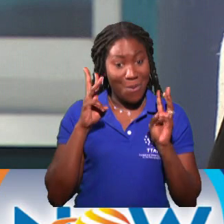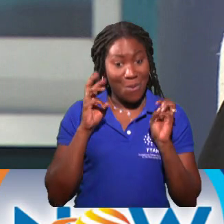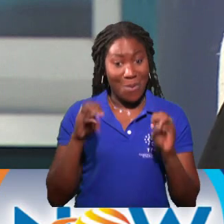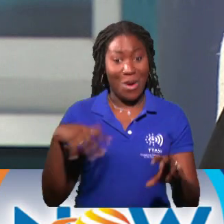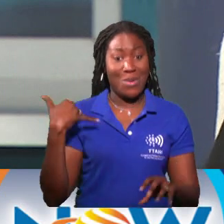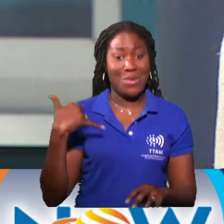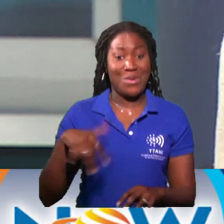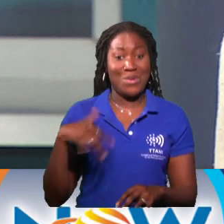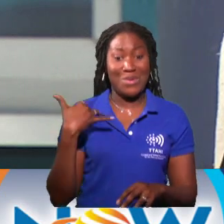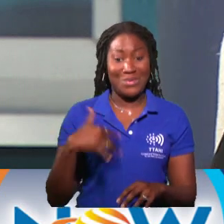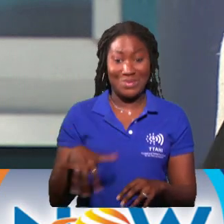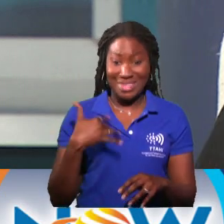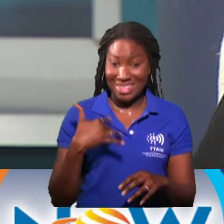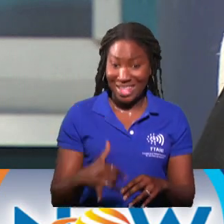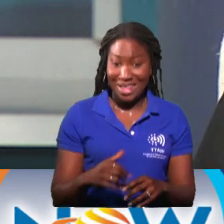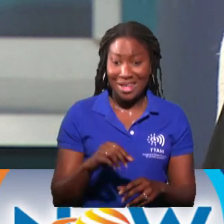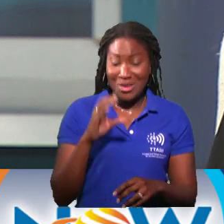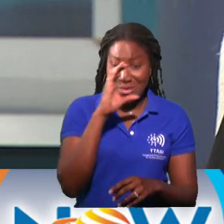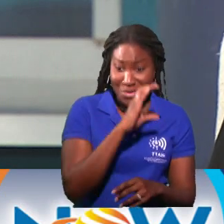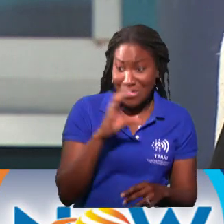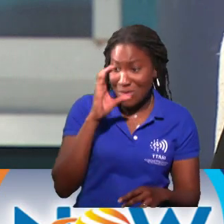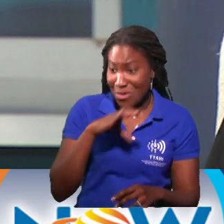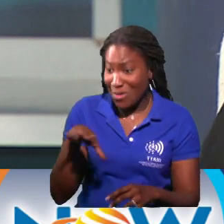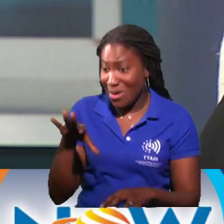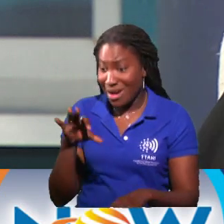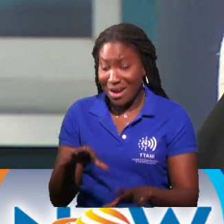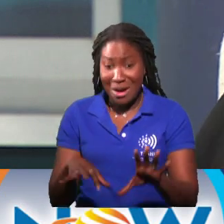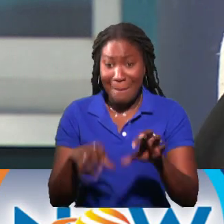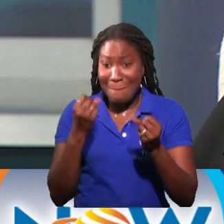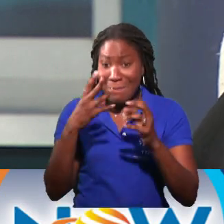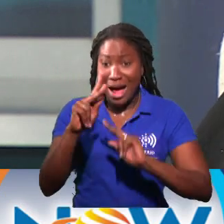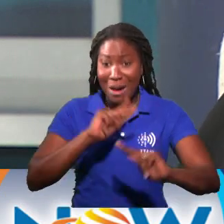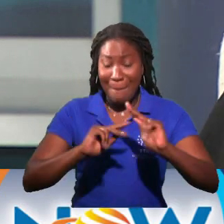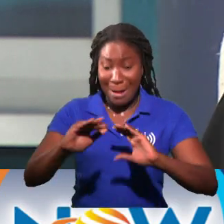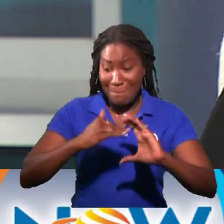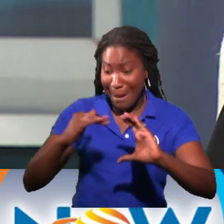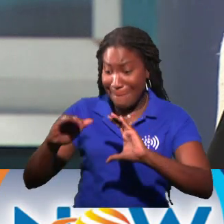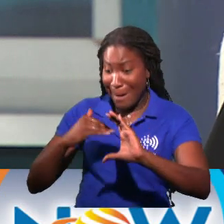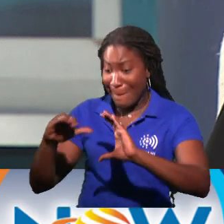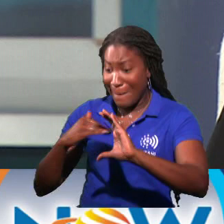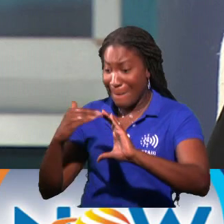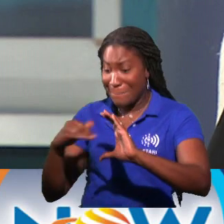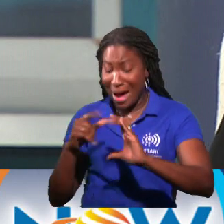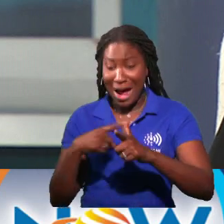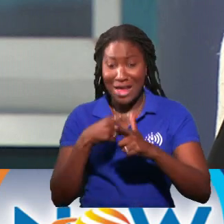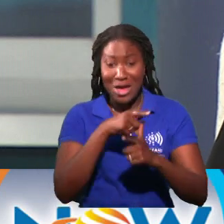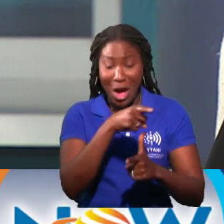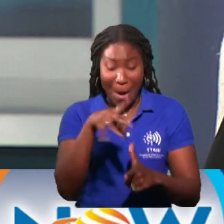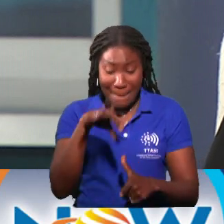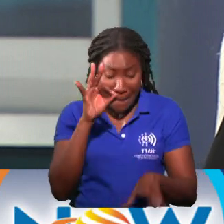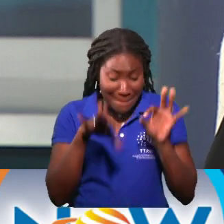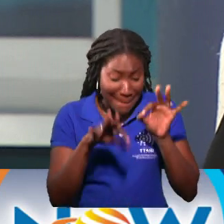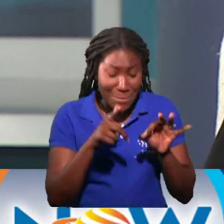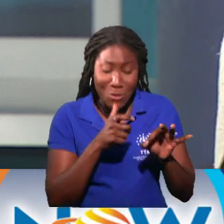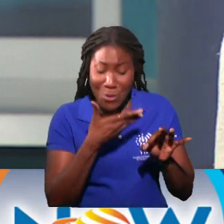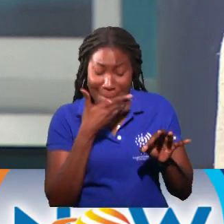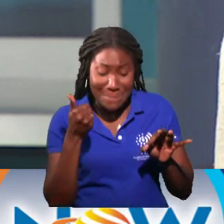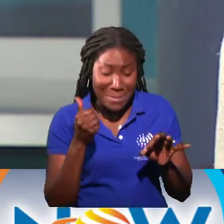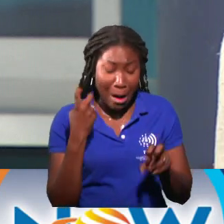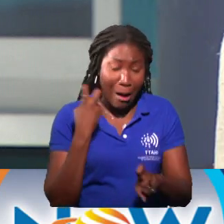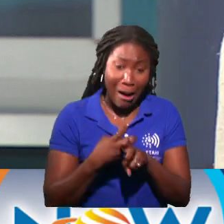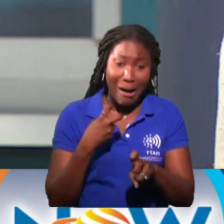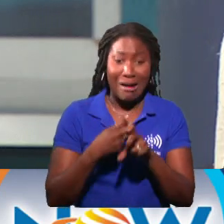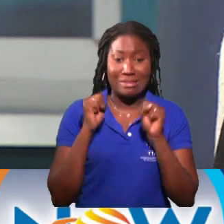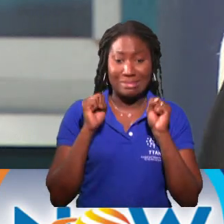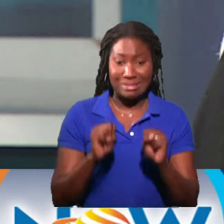the challenge of having to go through all these different submissions and be able to choose, because I'm sure it must be really, really hard as well. But let's